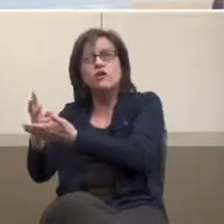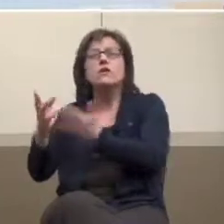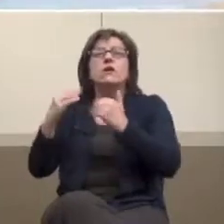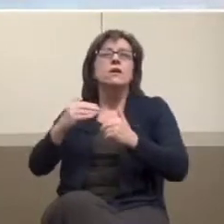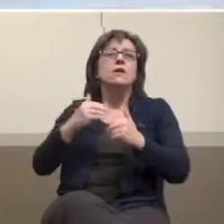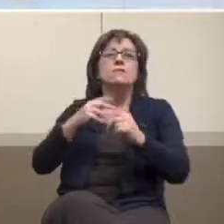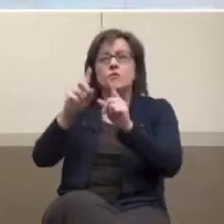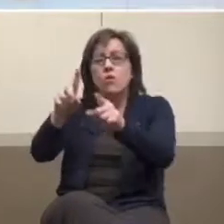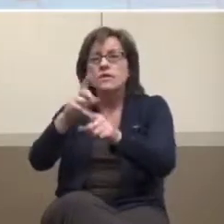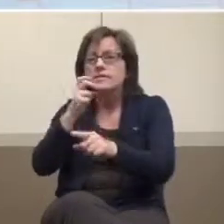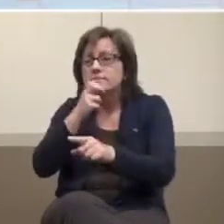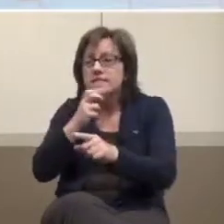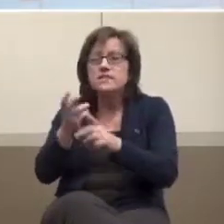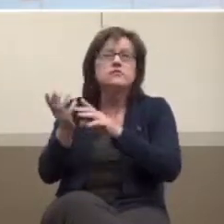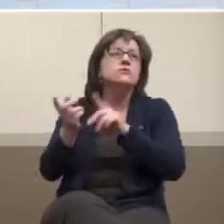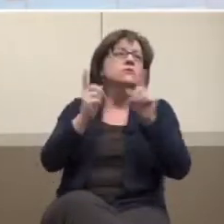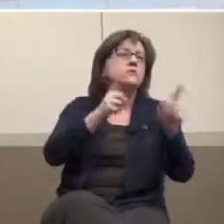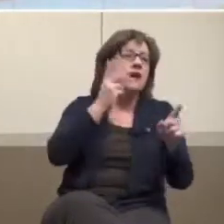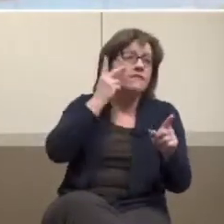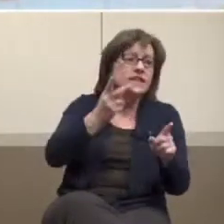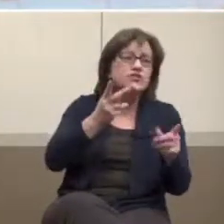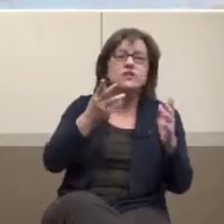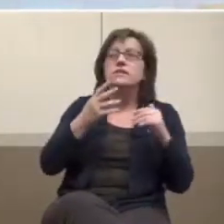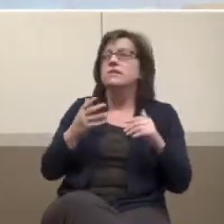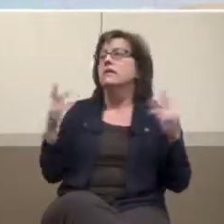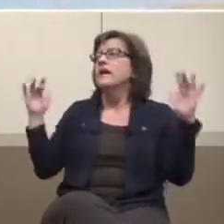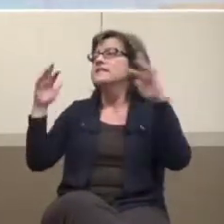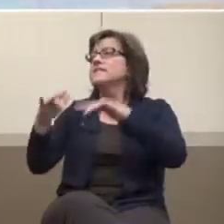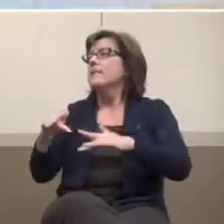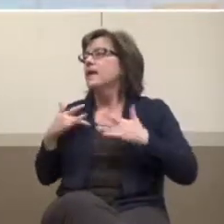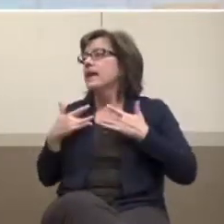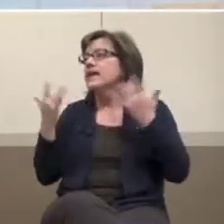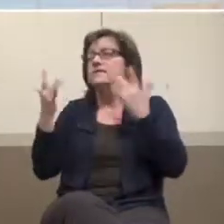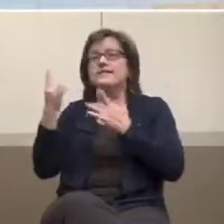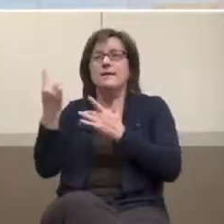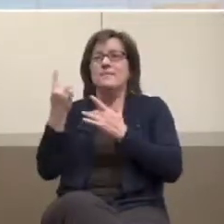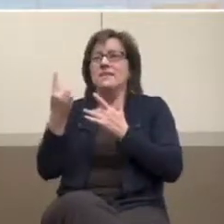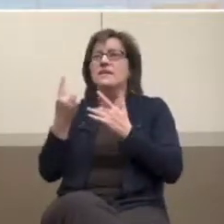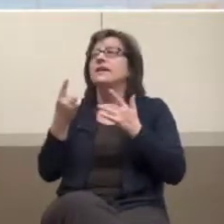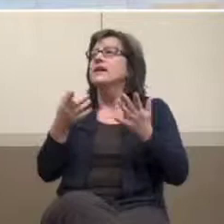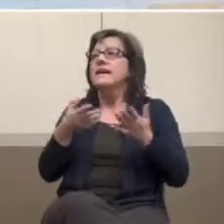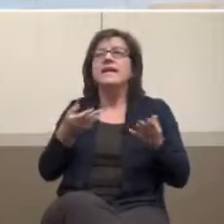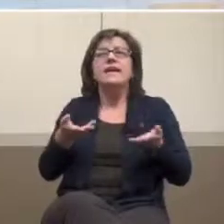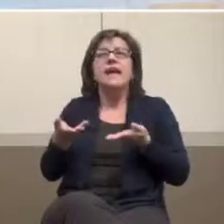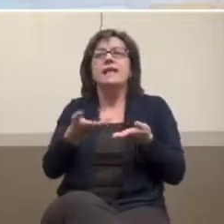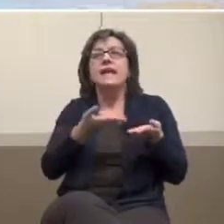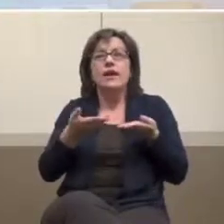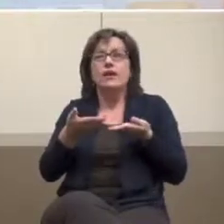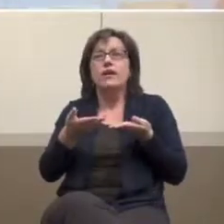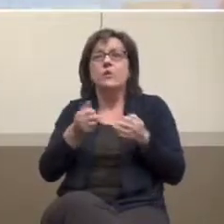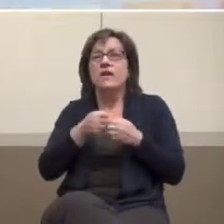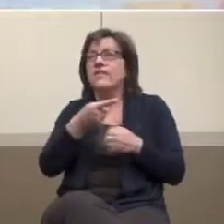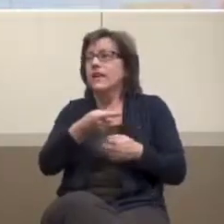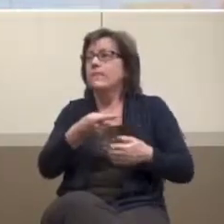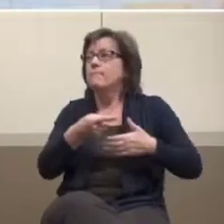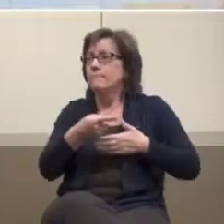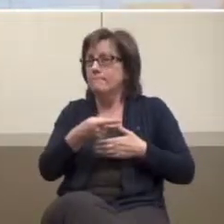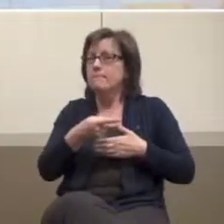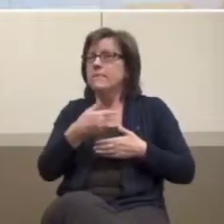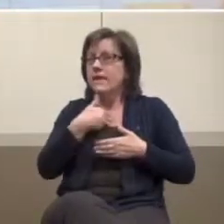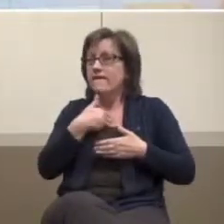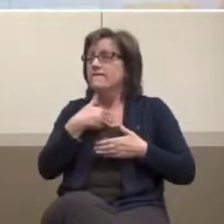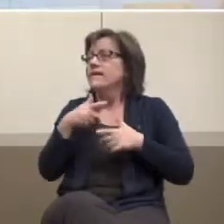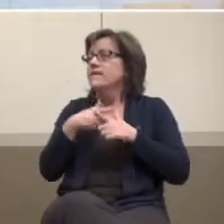I have vision, we have an assembly, something like that. So he can carry this with him. And then he also has a